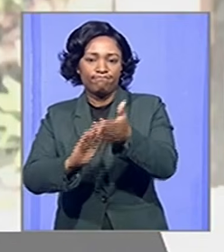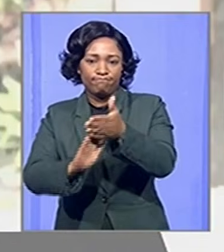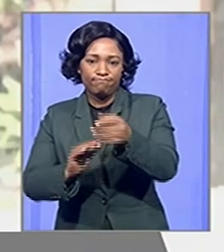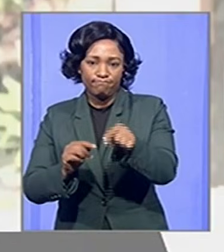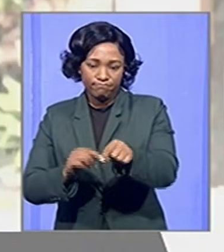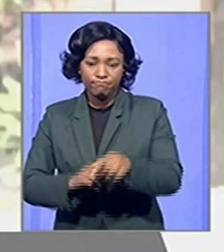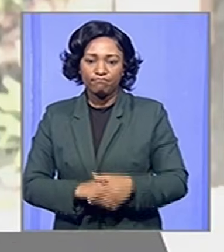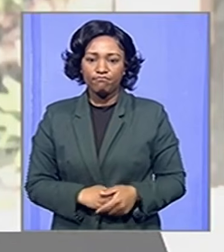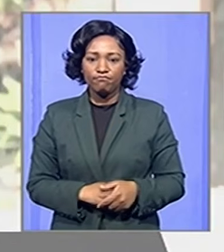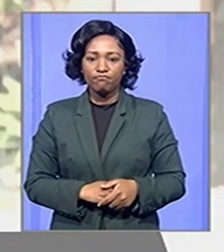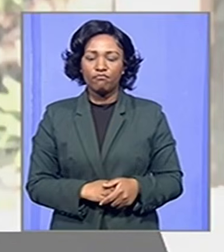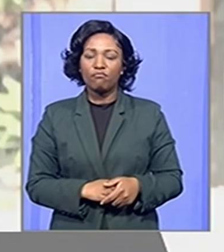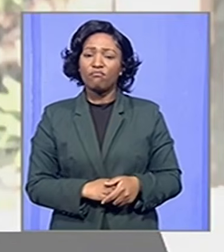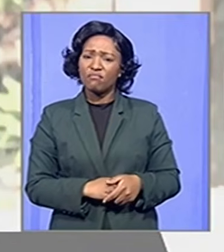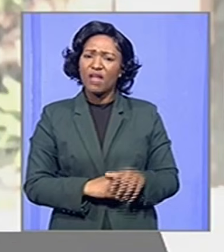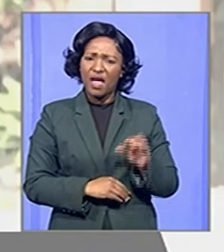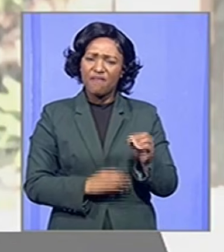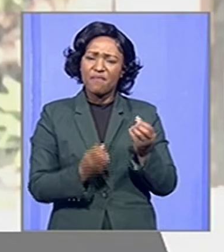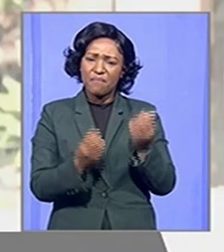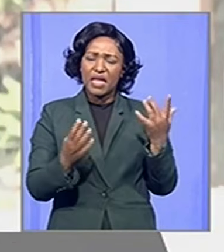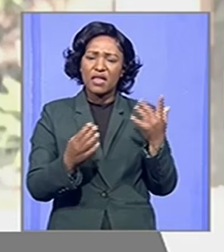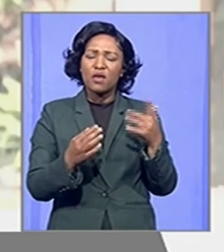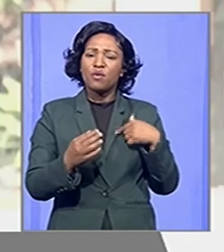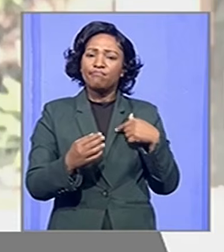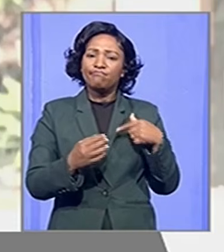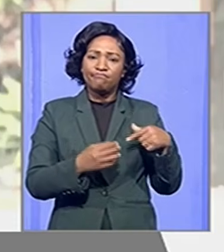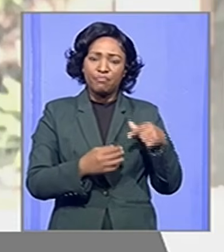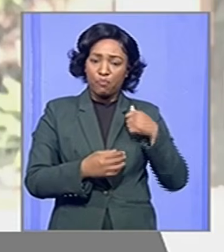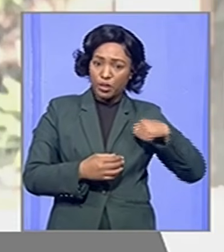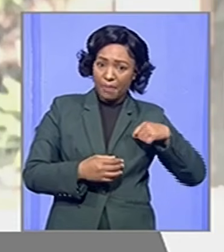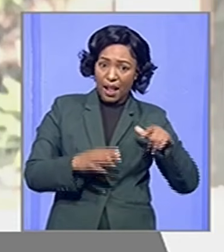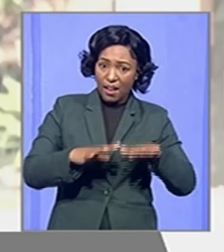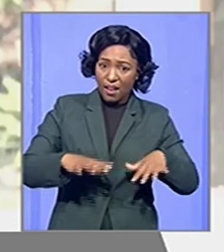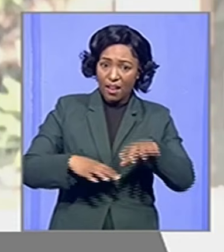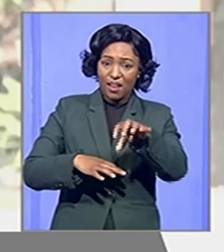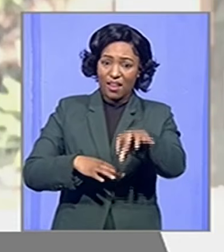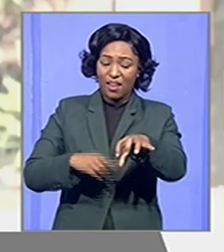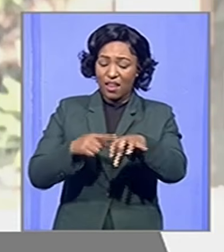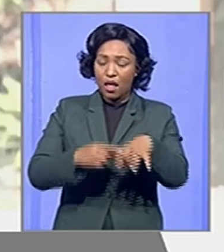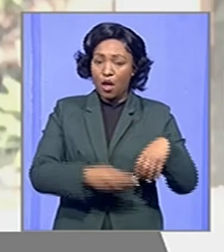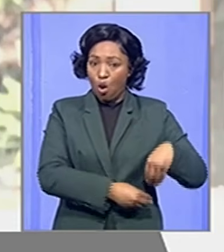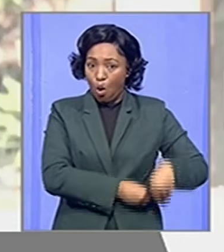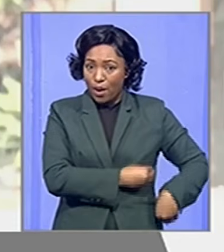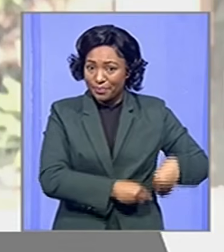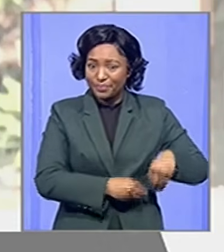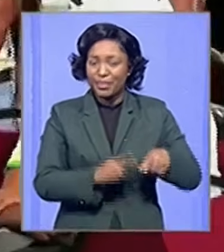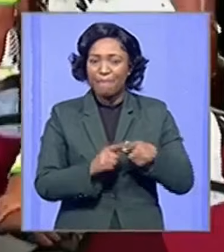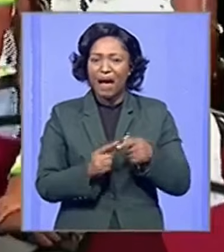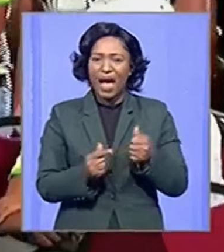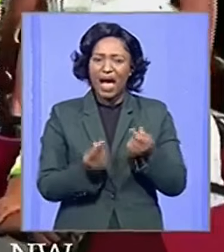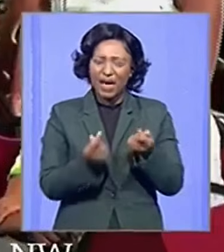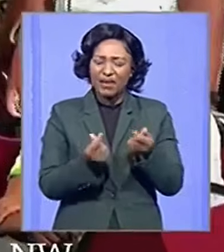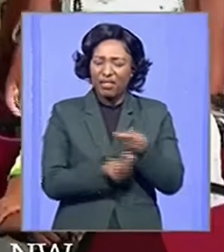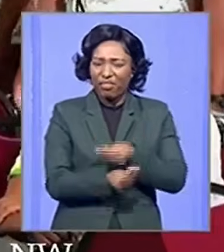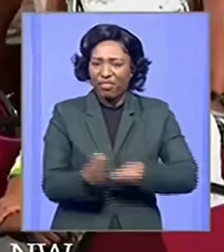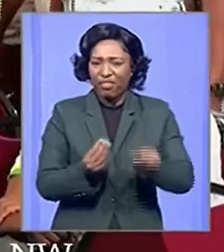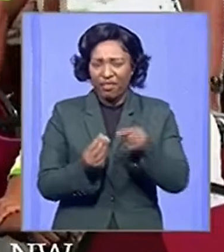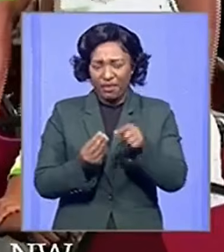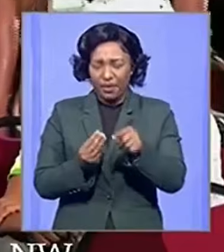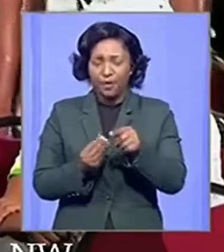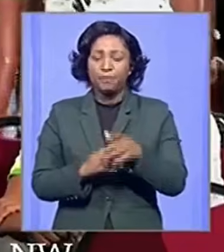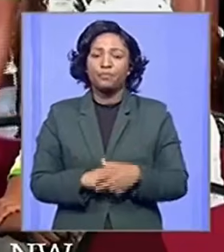result, there's a fertile ground for corruption in the municipality, misappropriation of funds, and lack of accountability. ANC